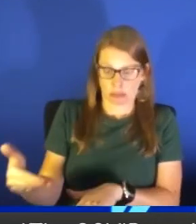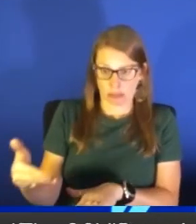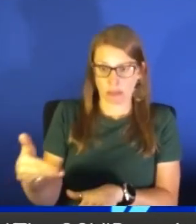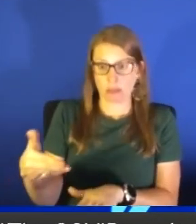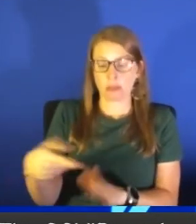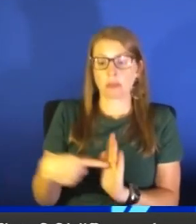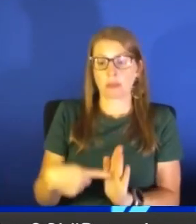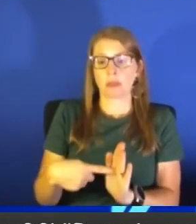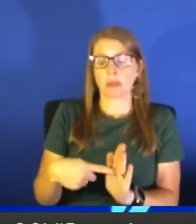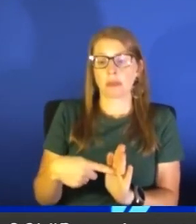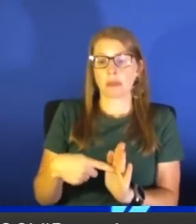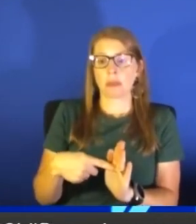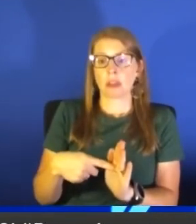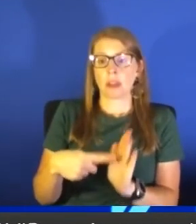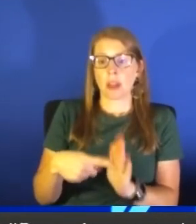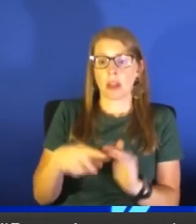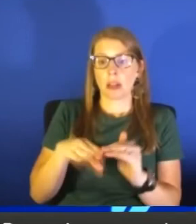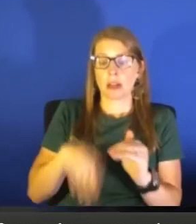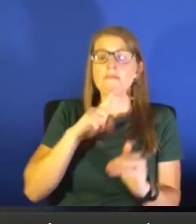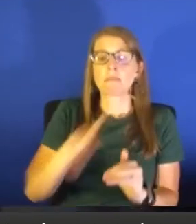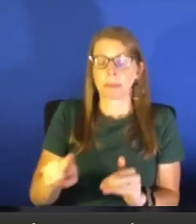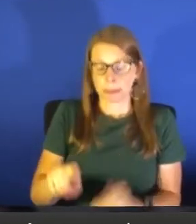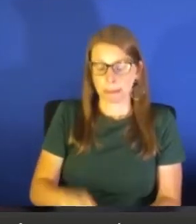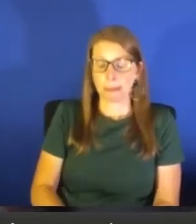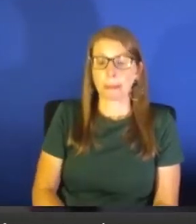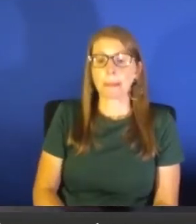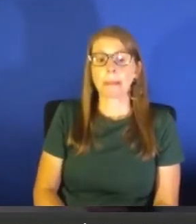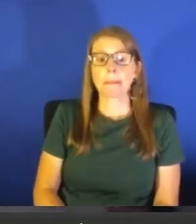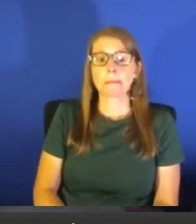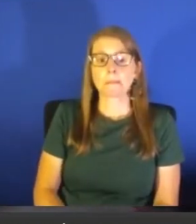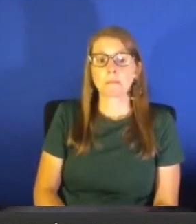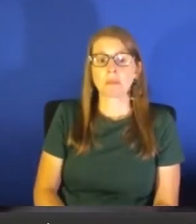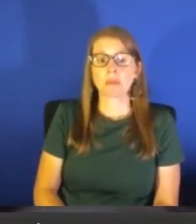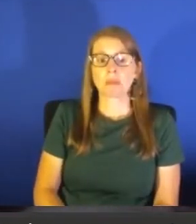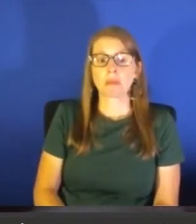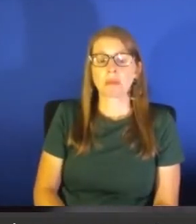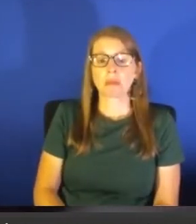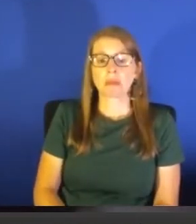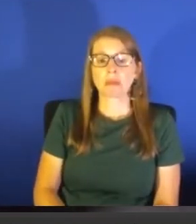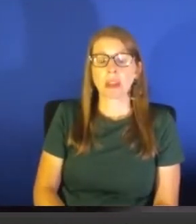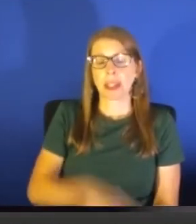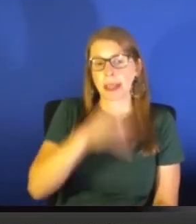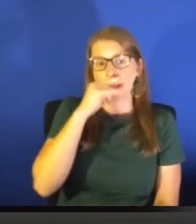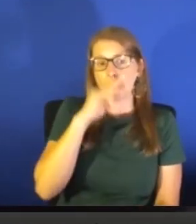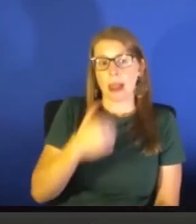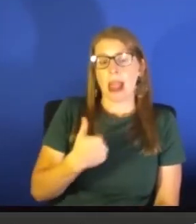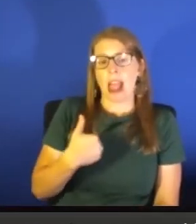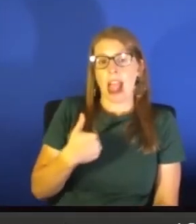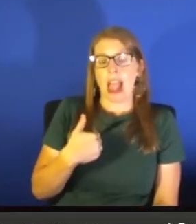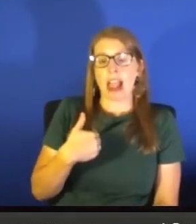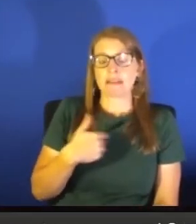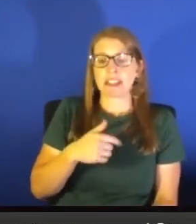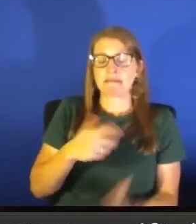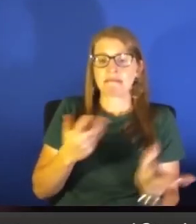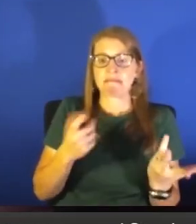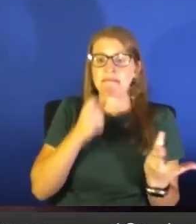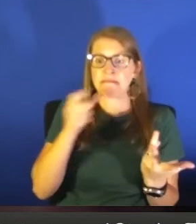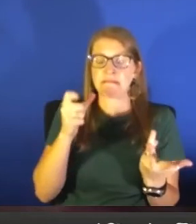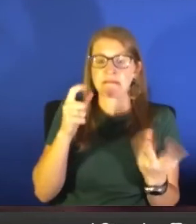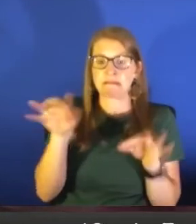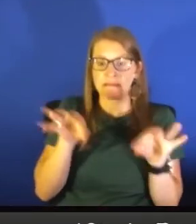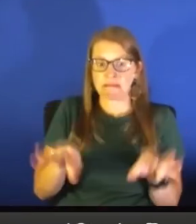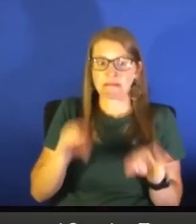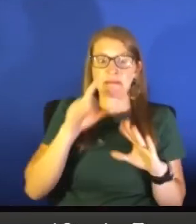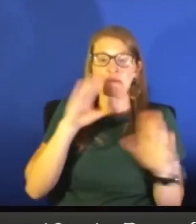in babies like less than 1 year of age, but it's in these kids that have kind of an unexplained,